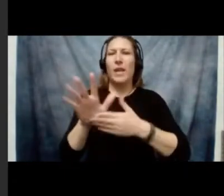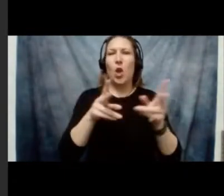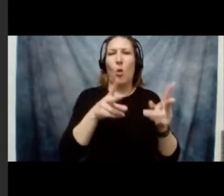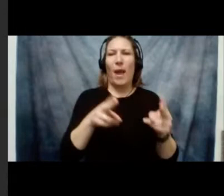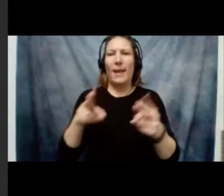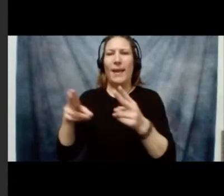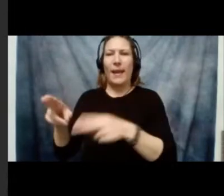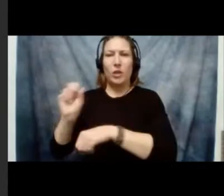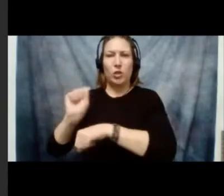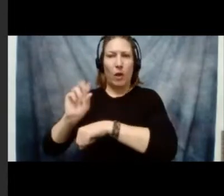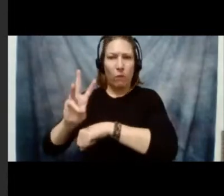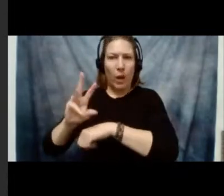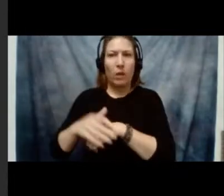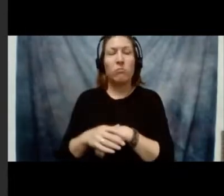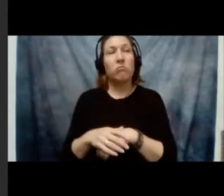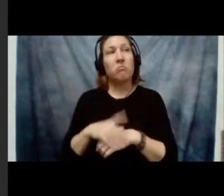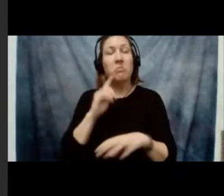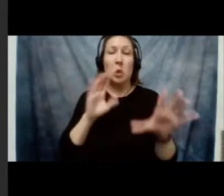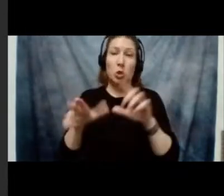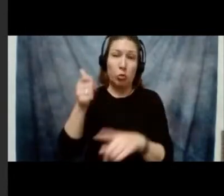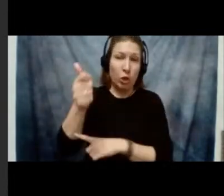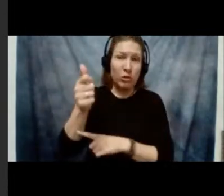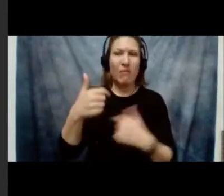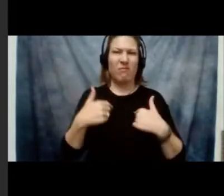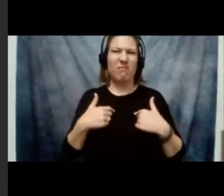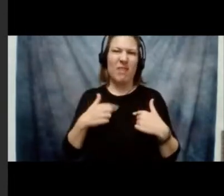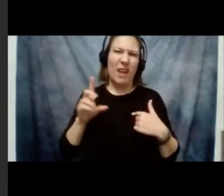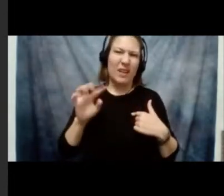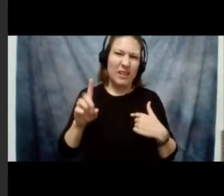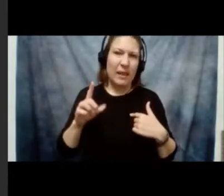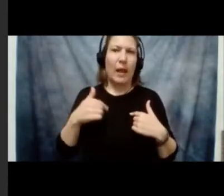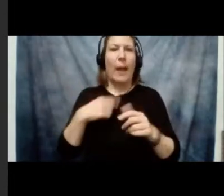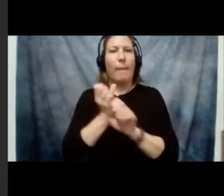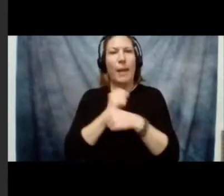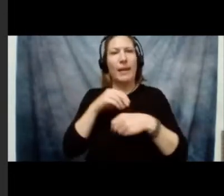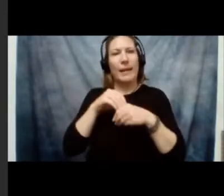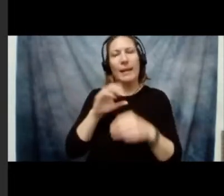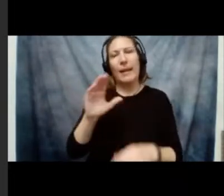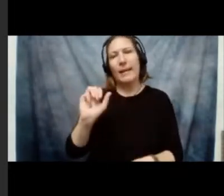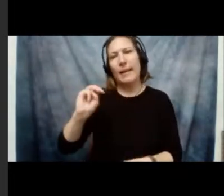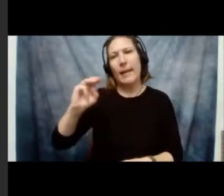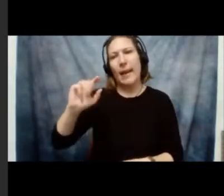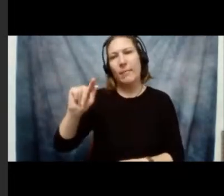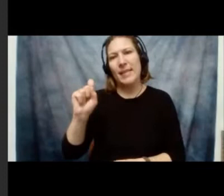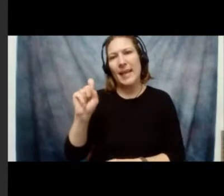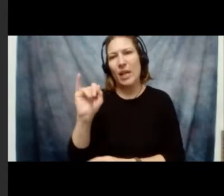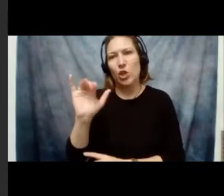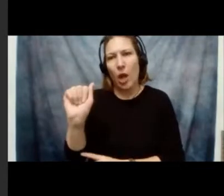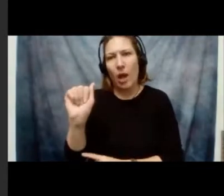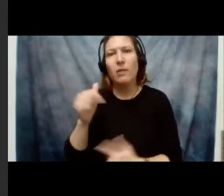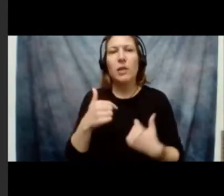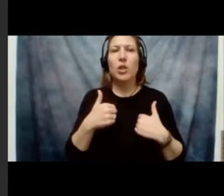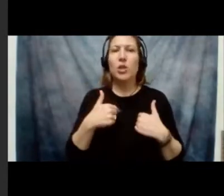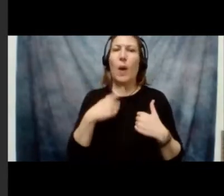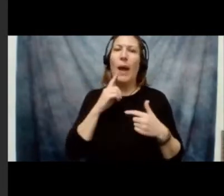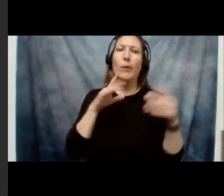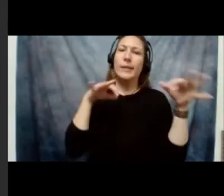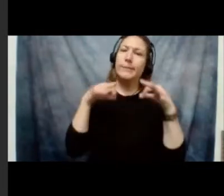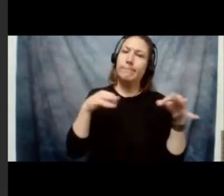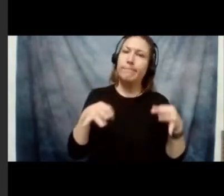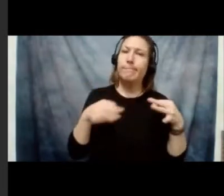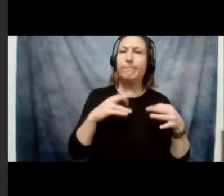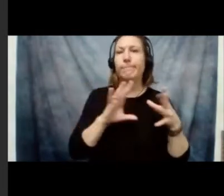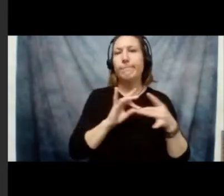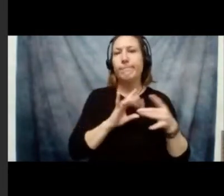what I did. I made the video in Camtasia, and it was my voice for the primary narration, and then I used